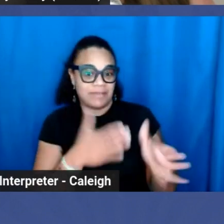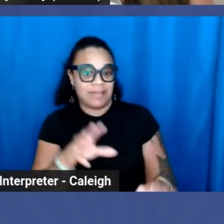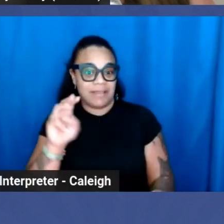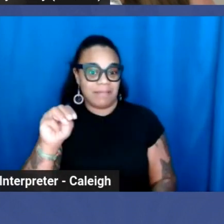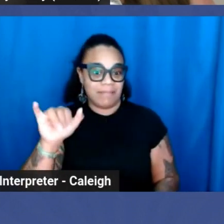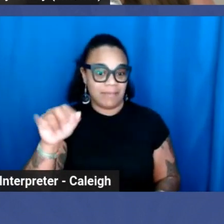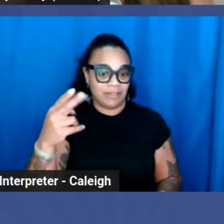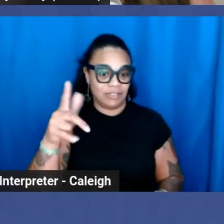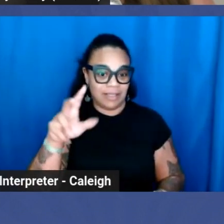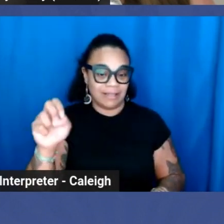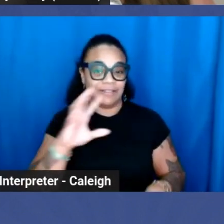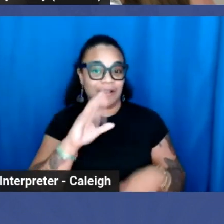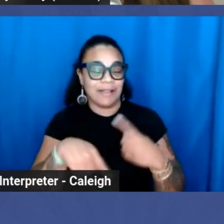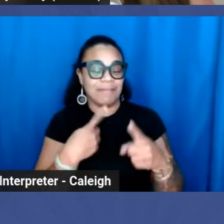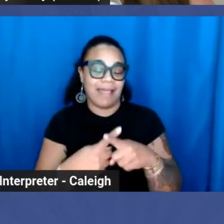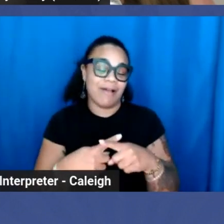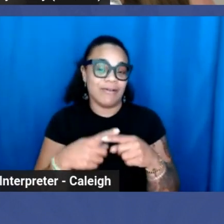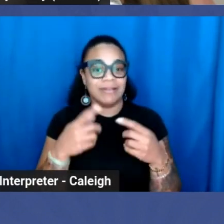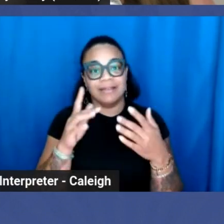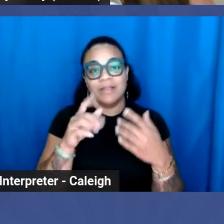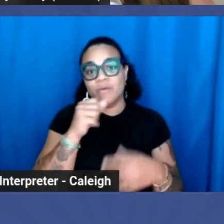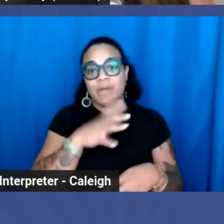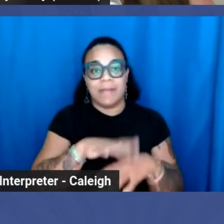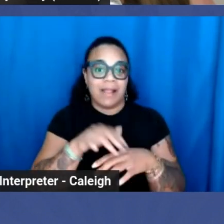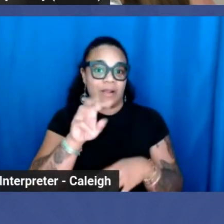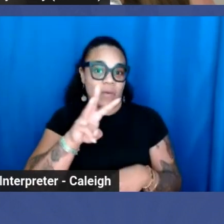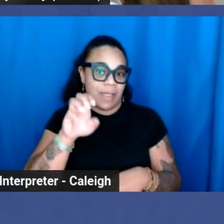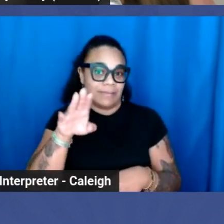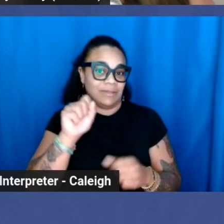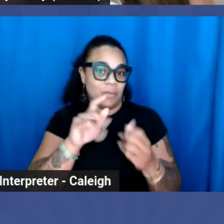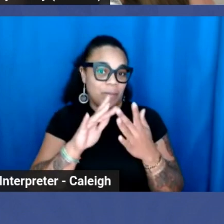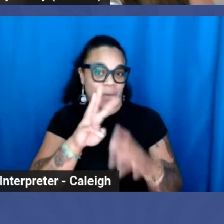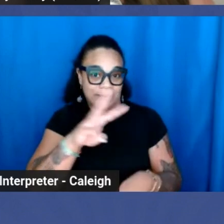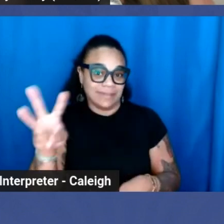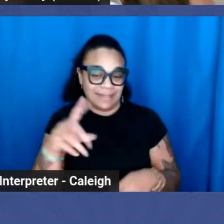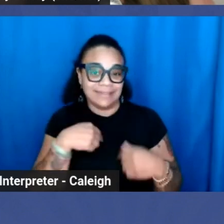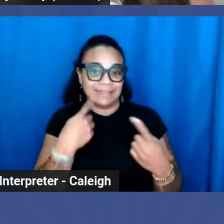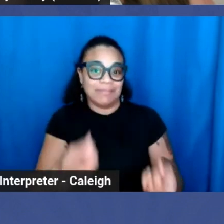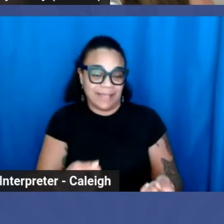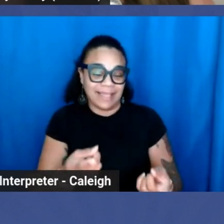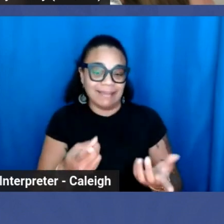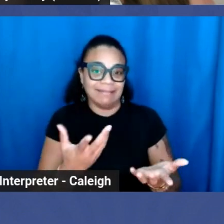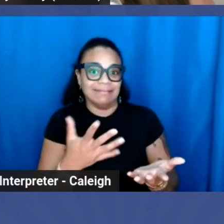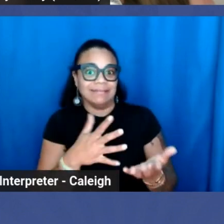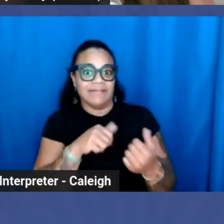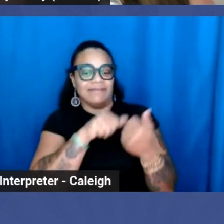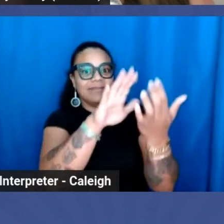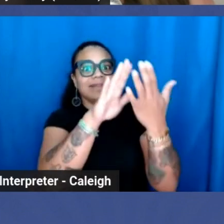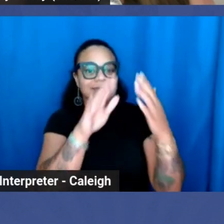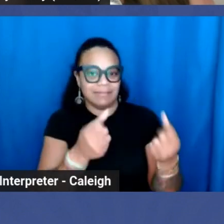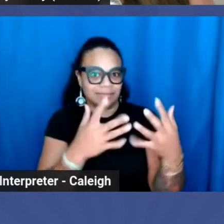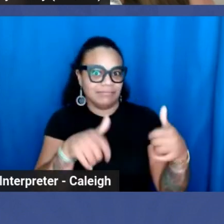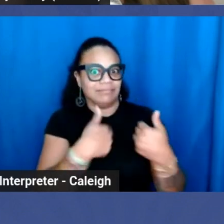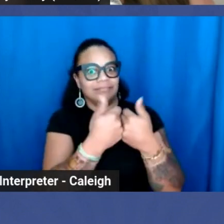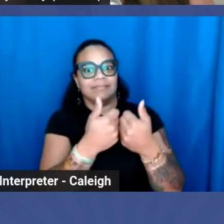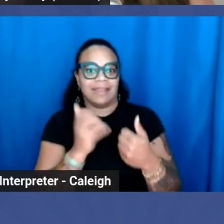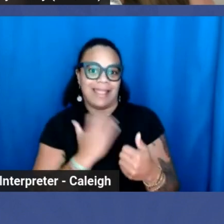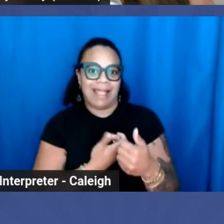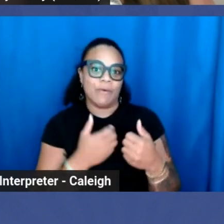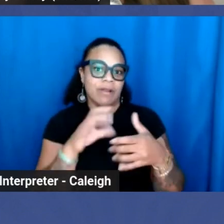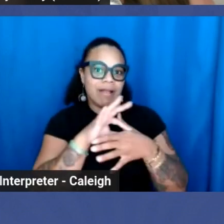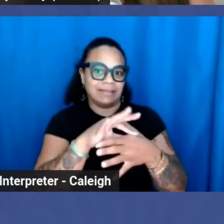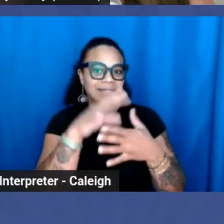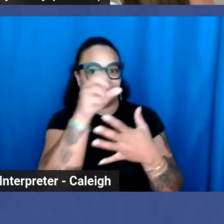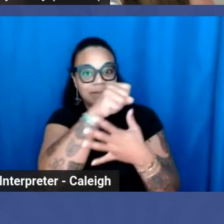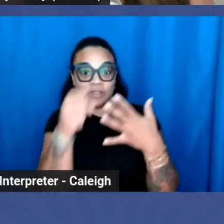First Digital, but Women on Web's website has been, very vulnerable to a lot of the Google core updates that happen by our content being demoted. So